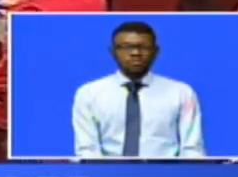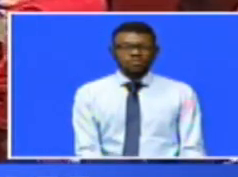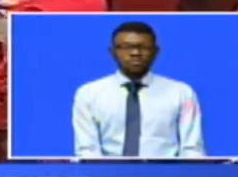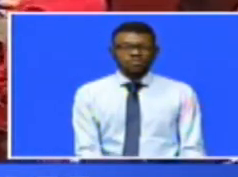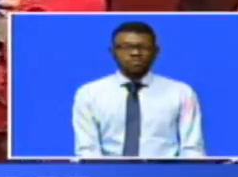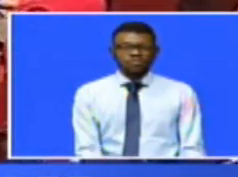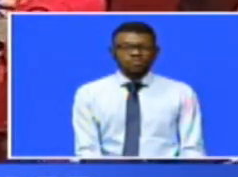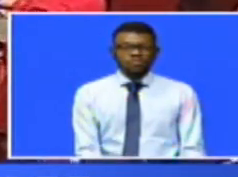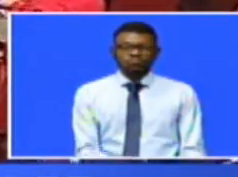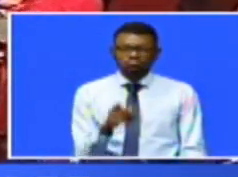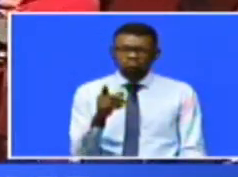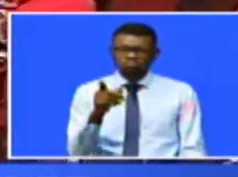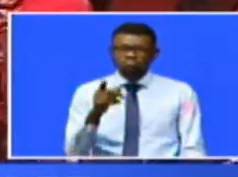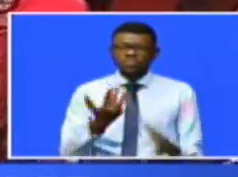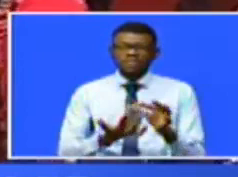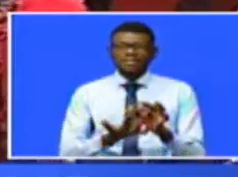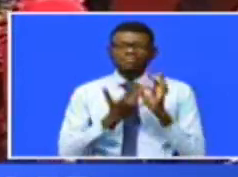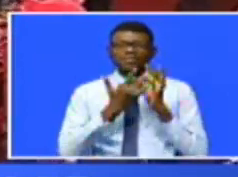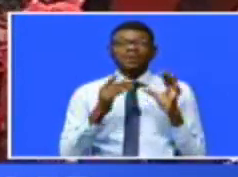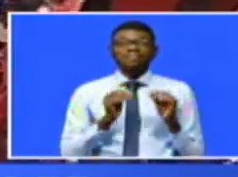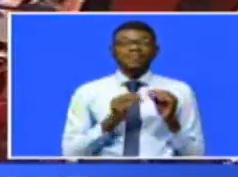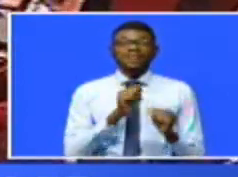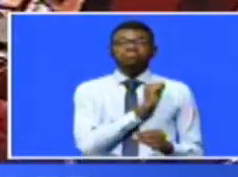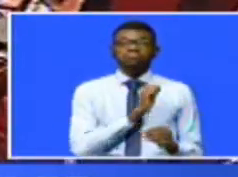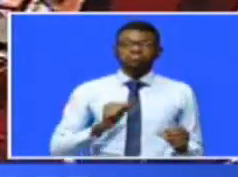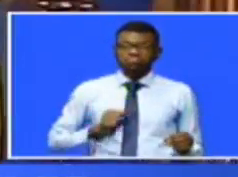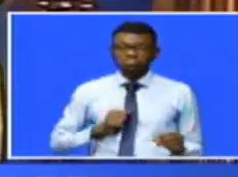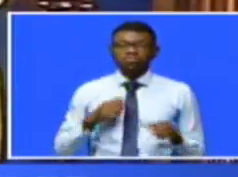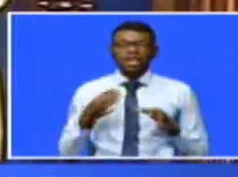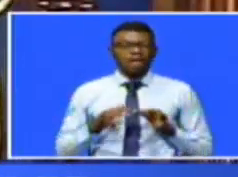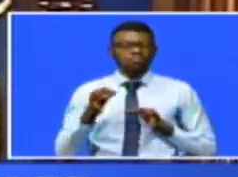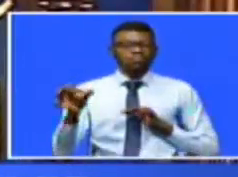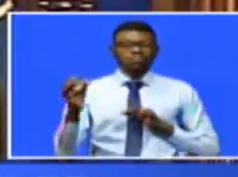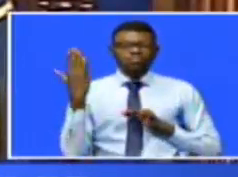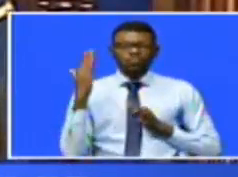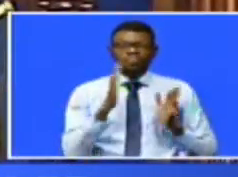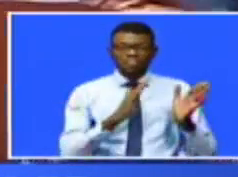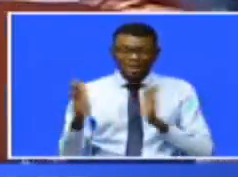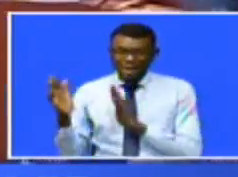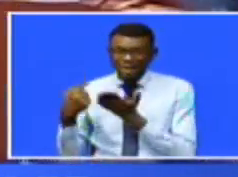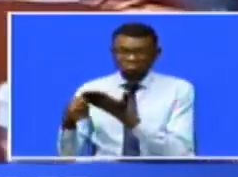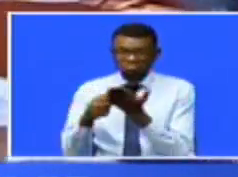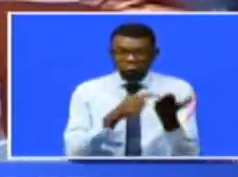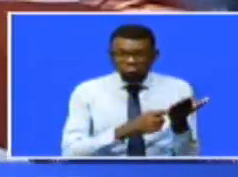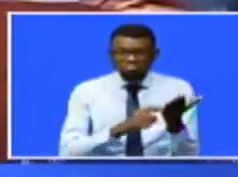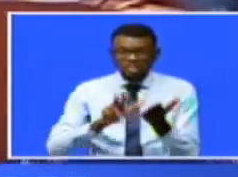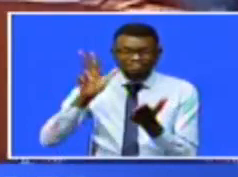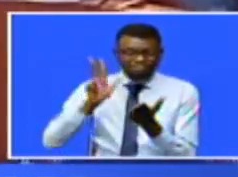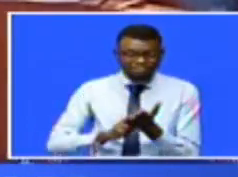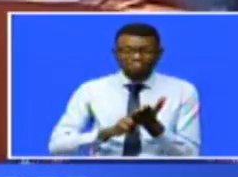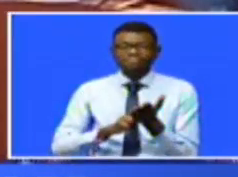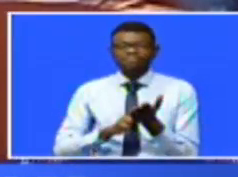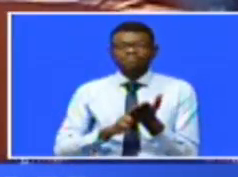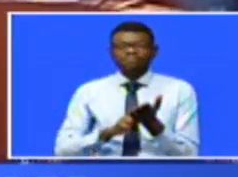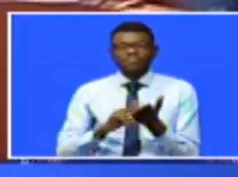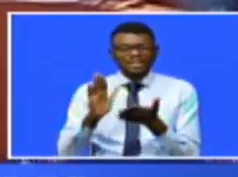And ceremoniously adjourned a Senate special sitting that had been convened to debate and either adopt or reject the new formula to share revenue